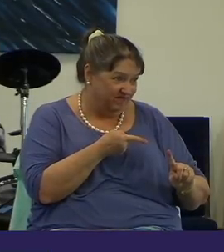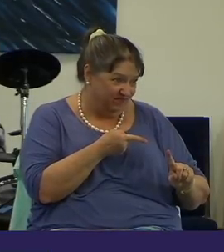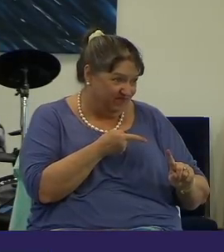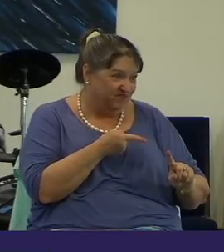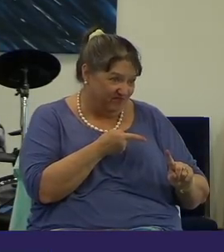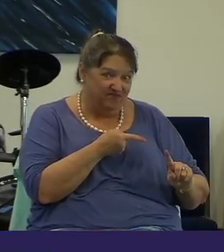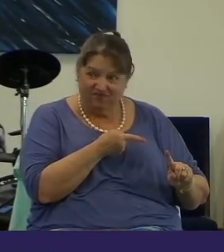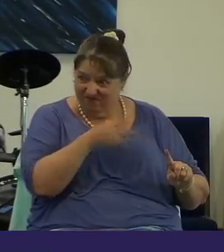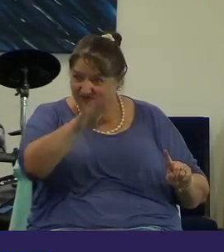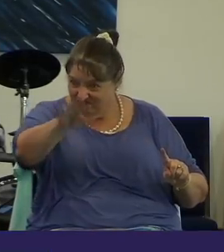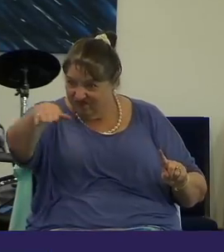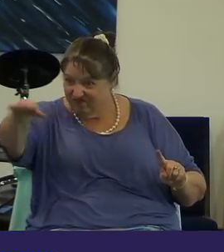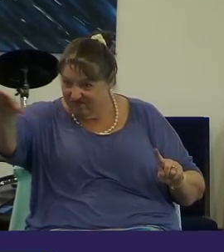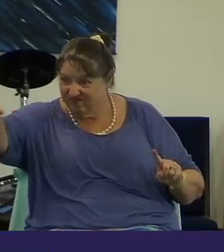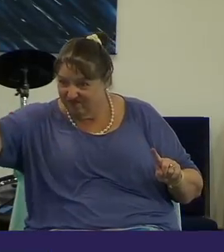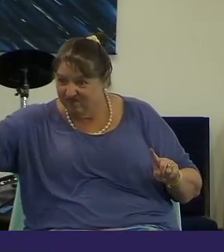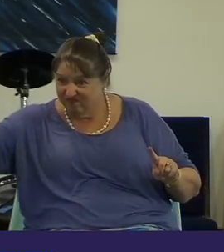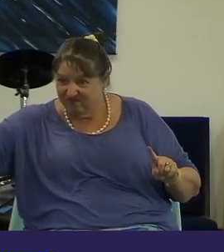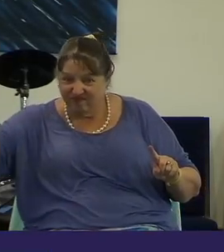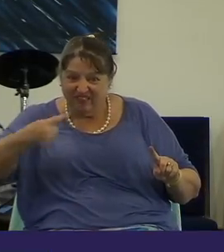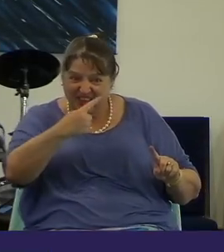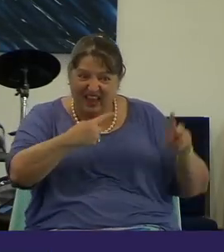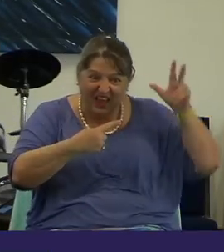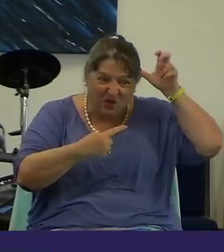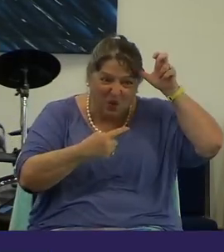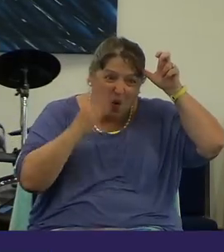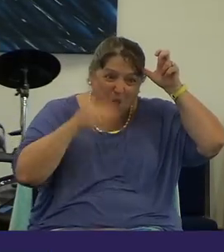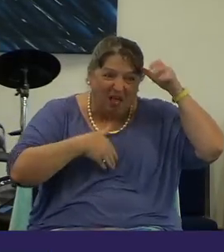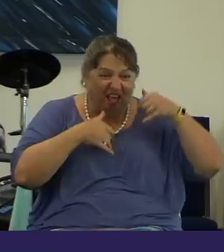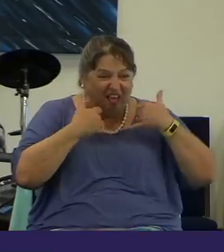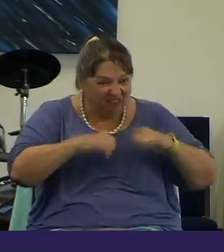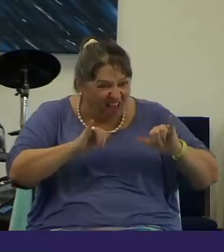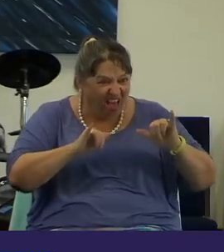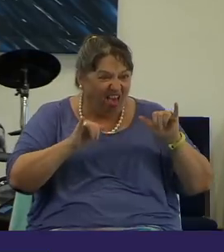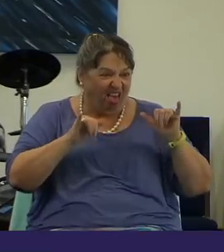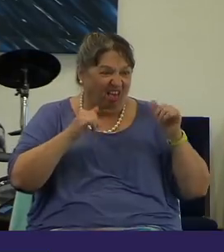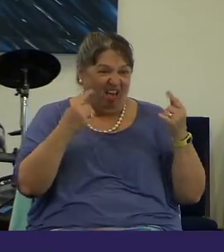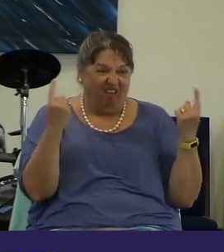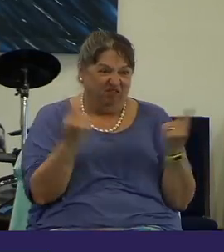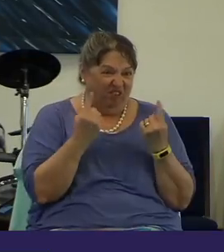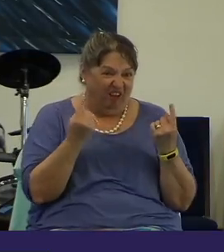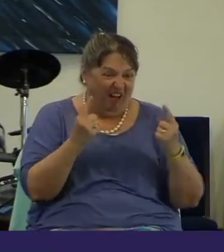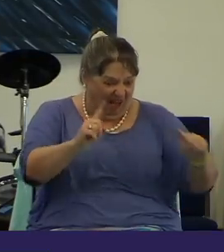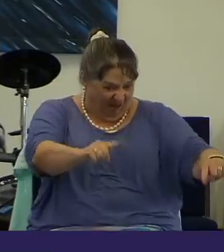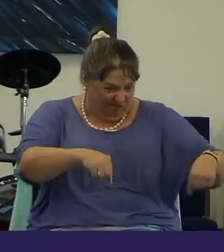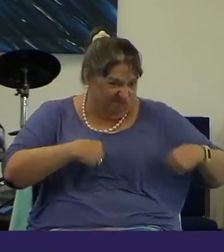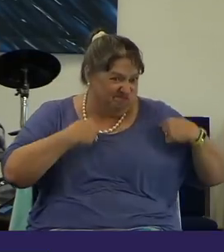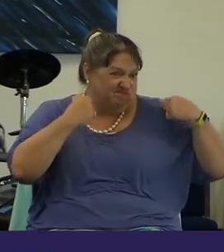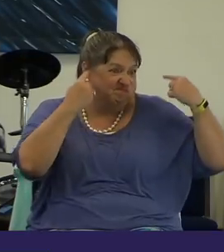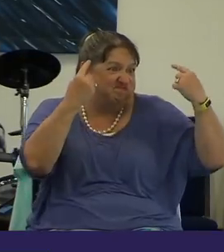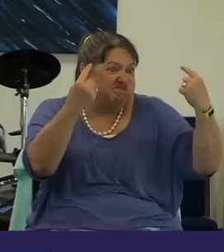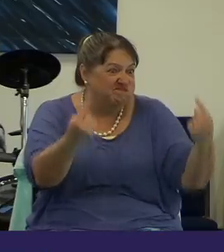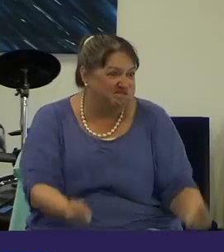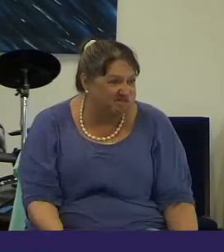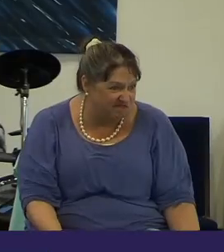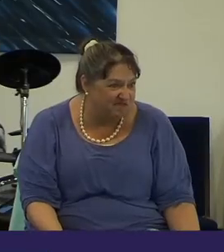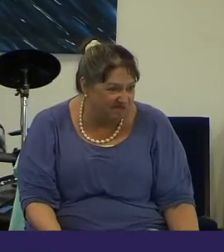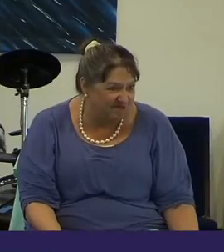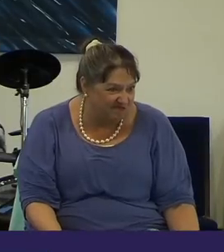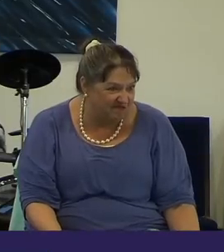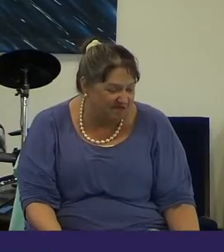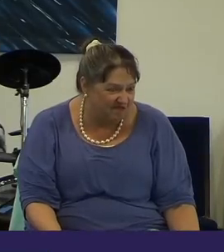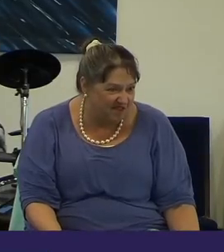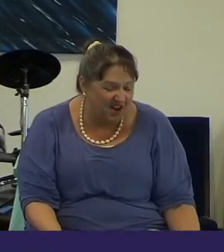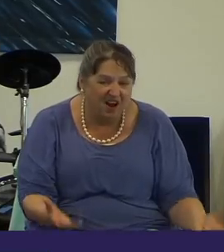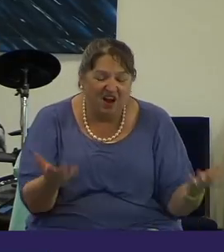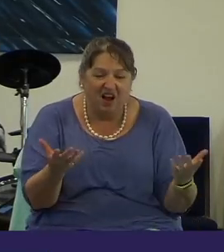And please hear this. It will always be his plan. The only way that the devil can separate you and me from hearing,